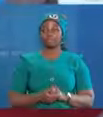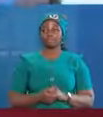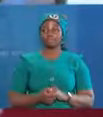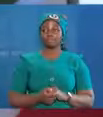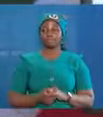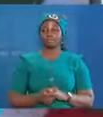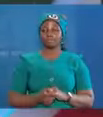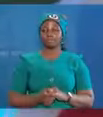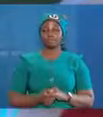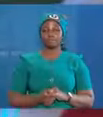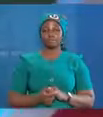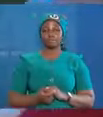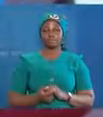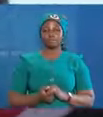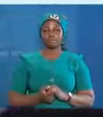Aya.